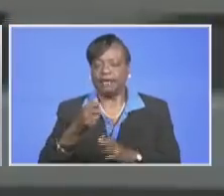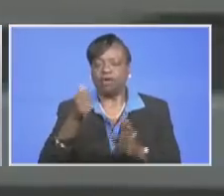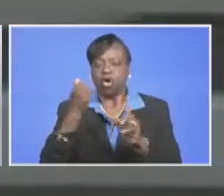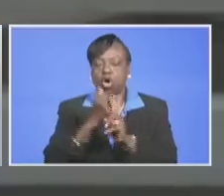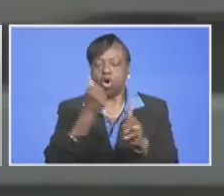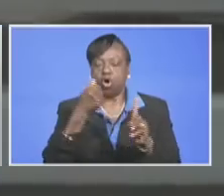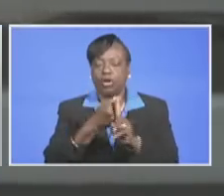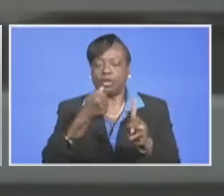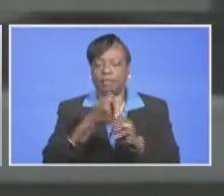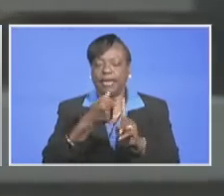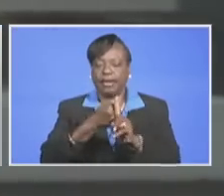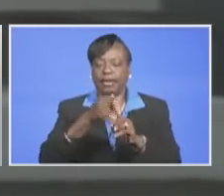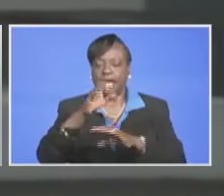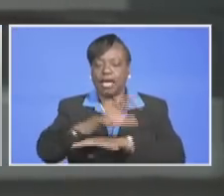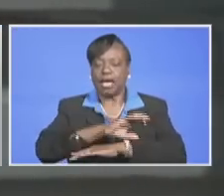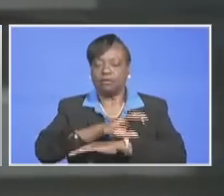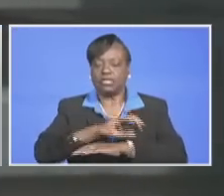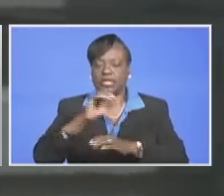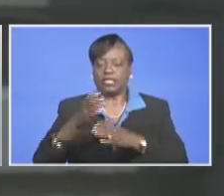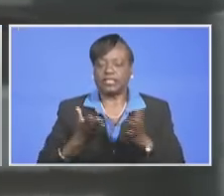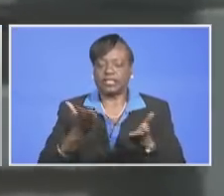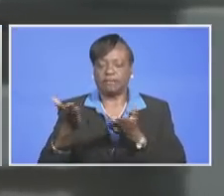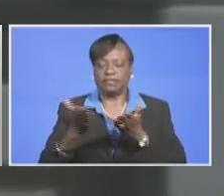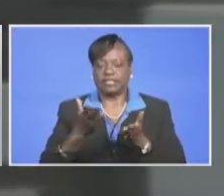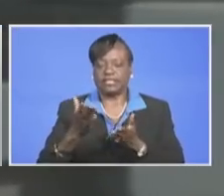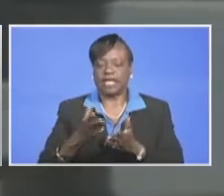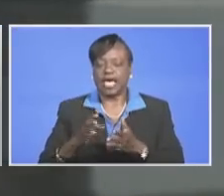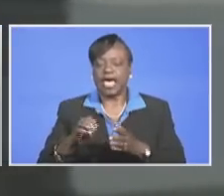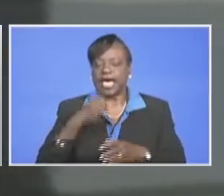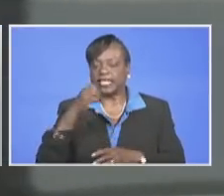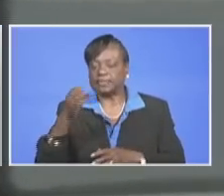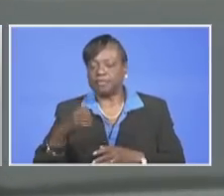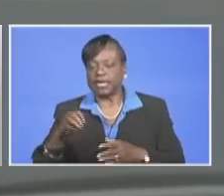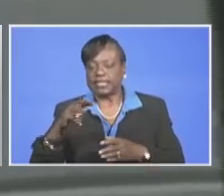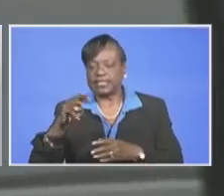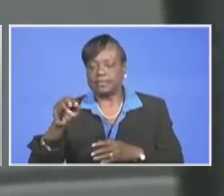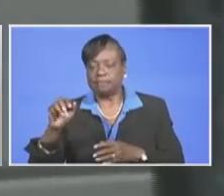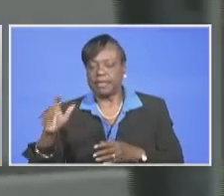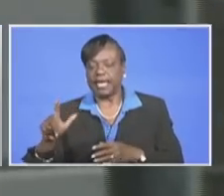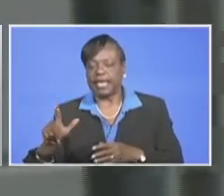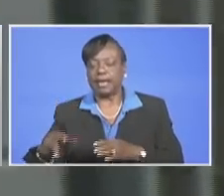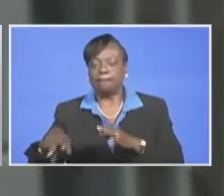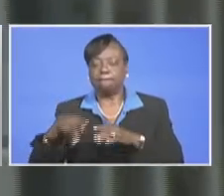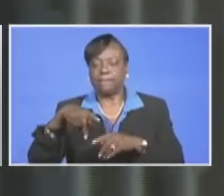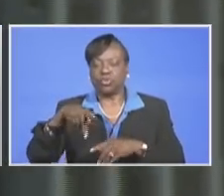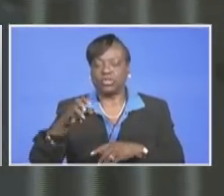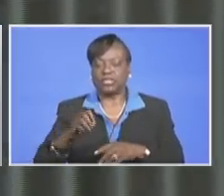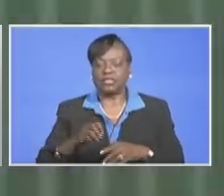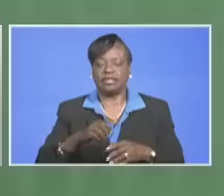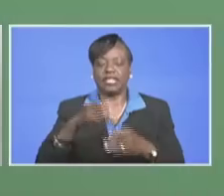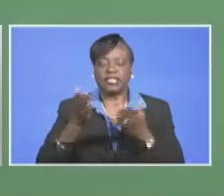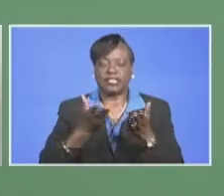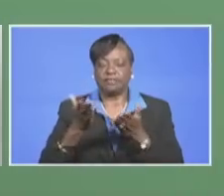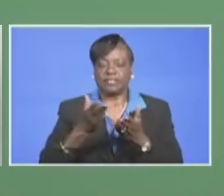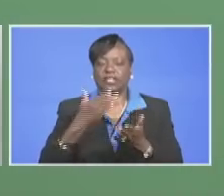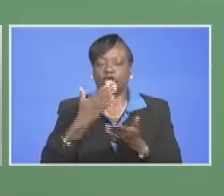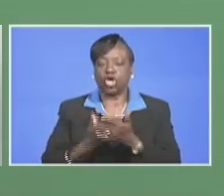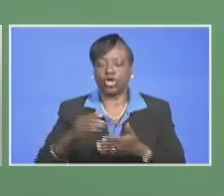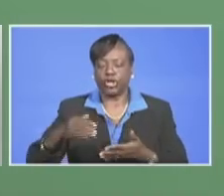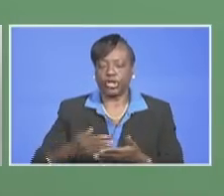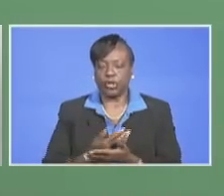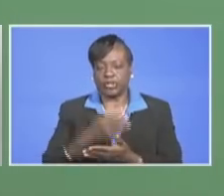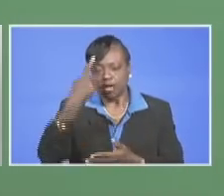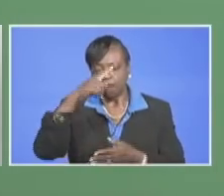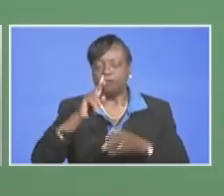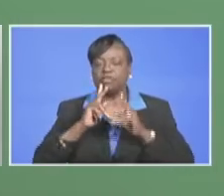services, expanded express mail services, and expanded postal parcel services. The good news for